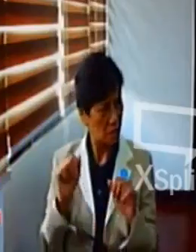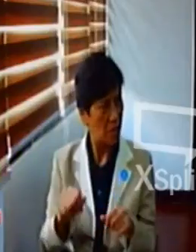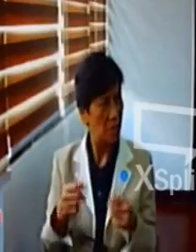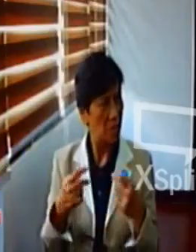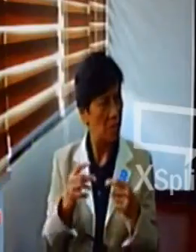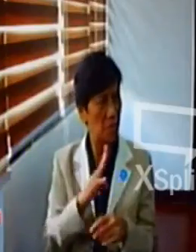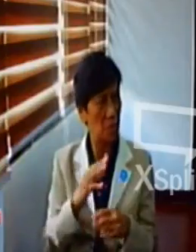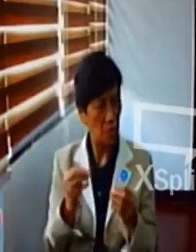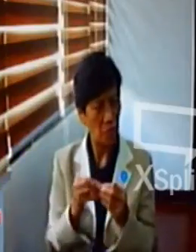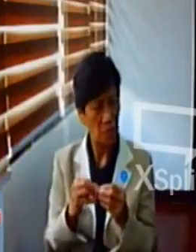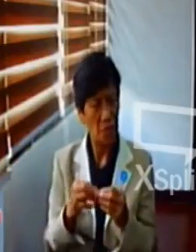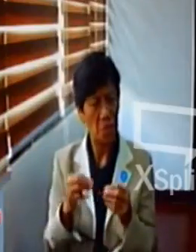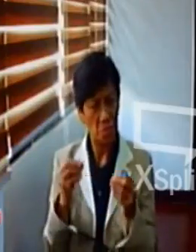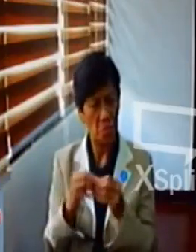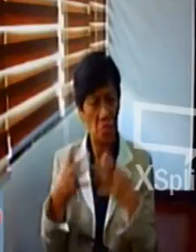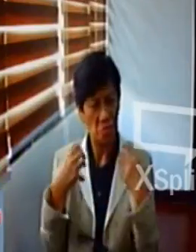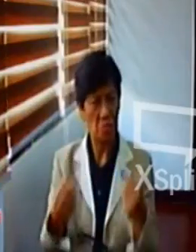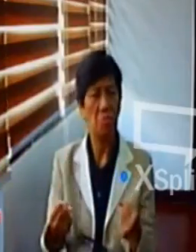much stronger.